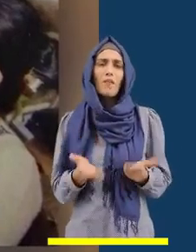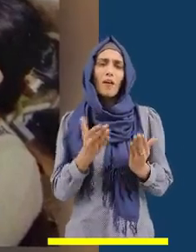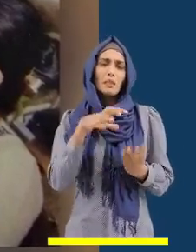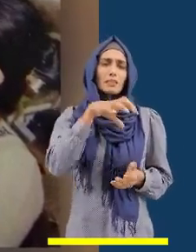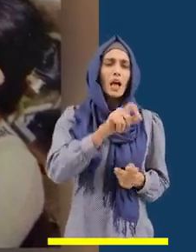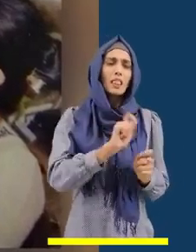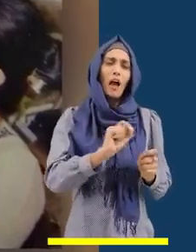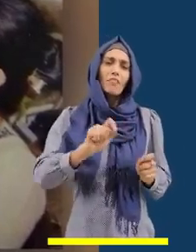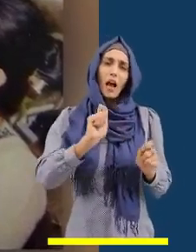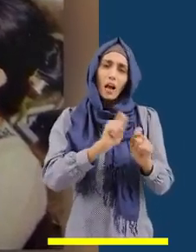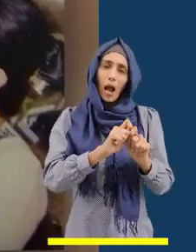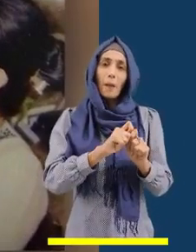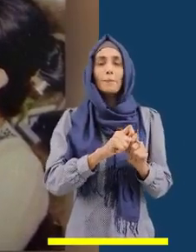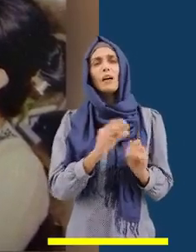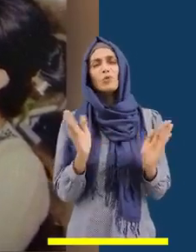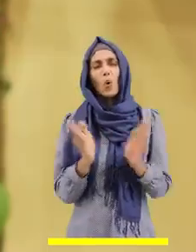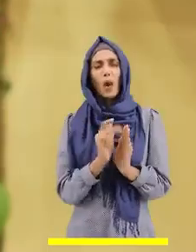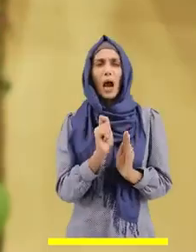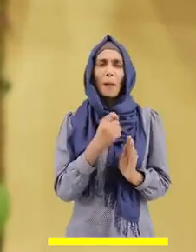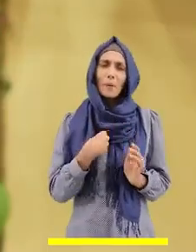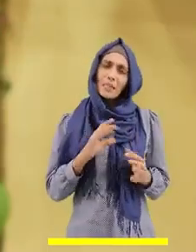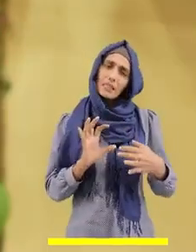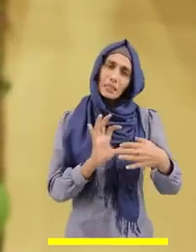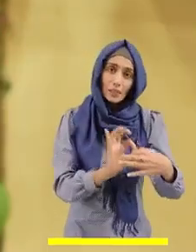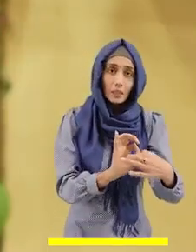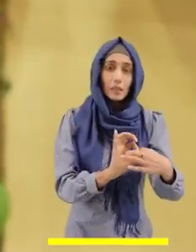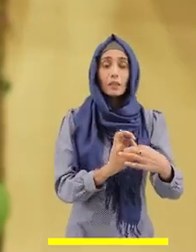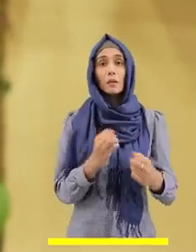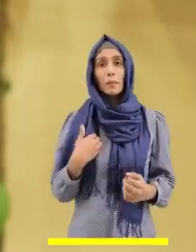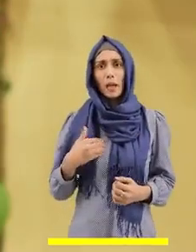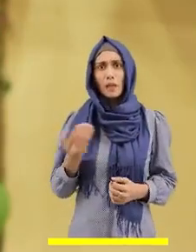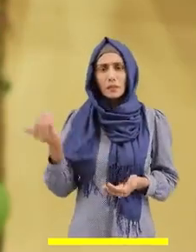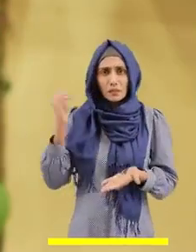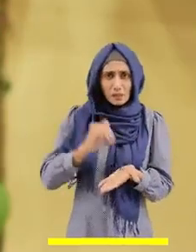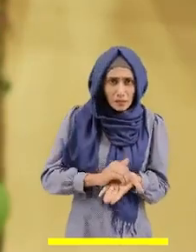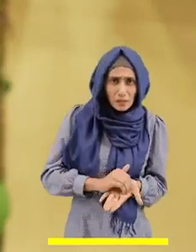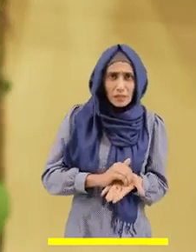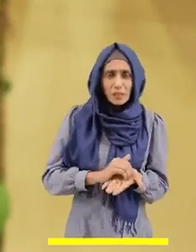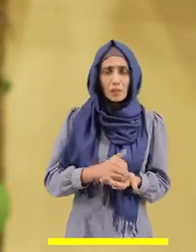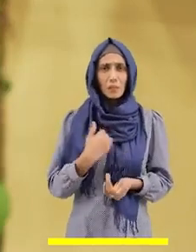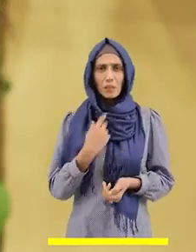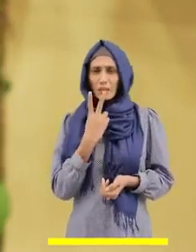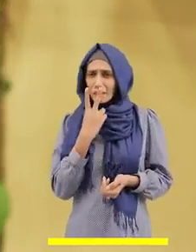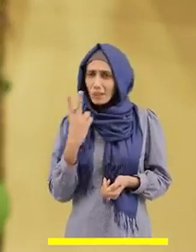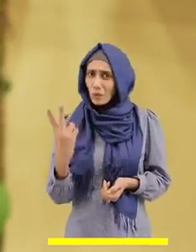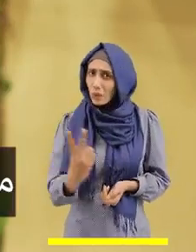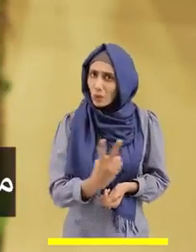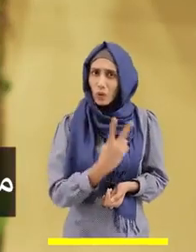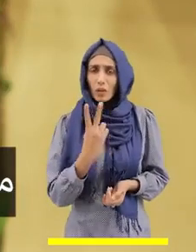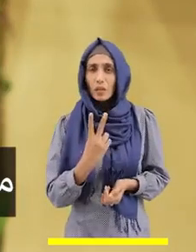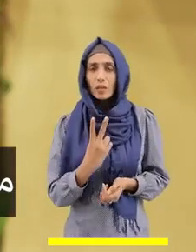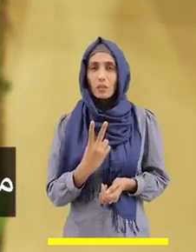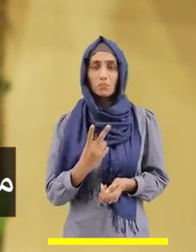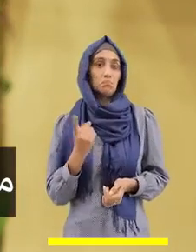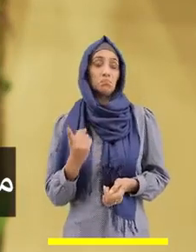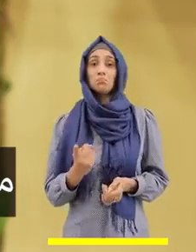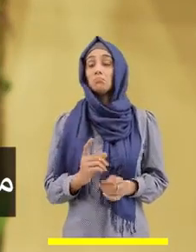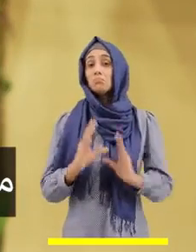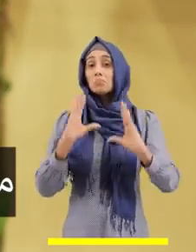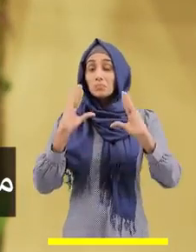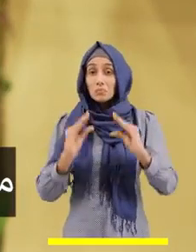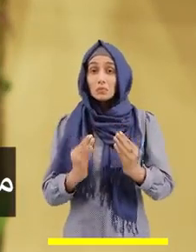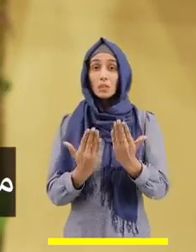working in the development sector, and we came here to help on a small project. And while we were here, we saw the